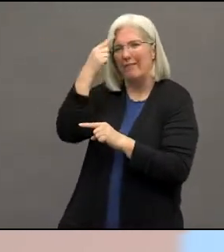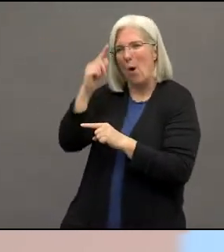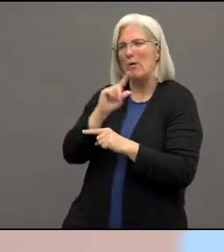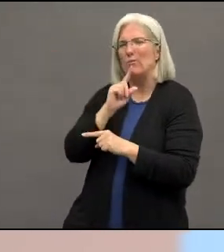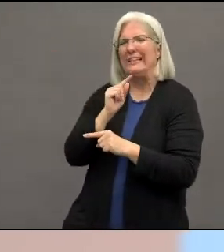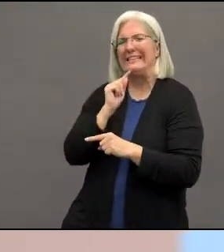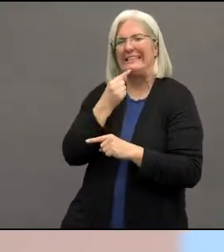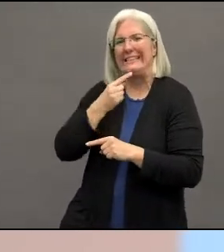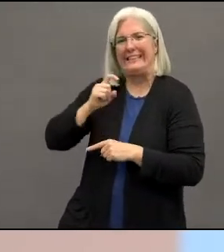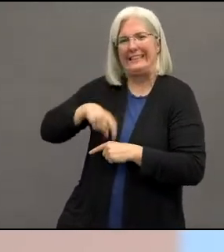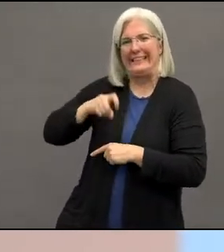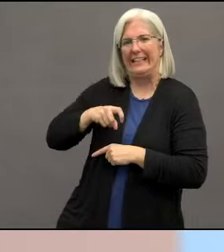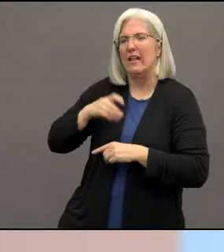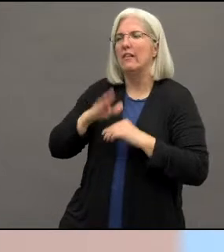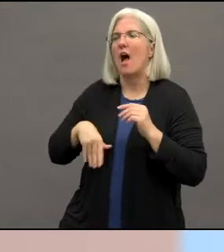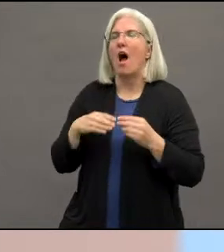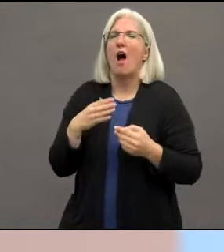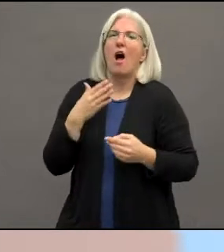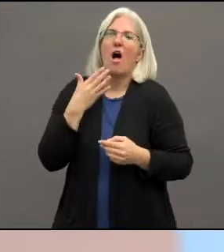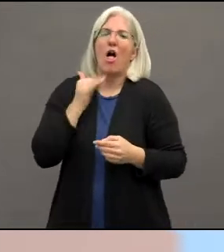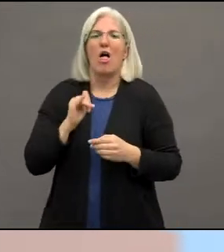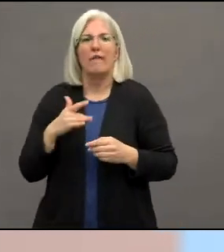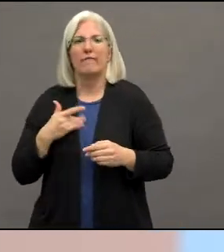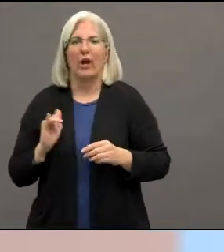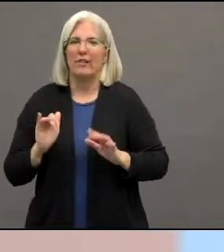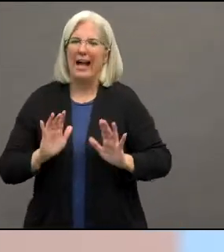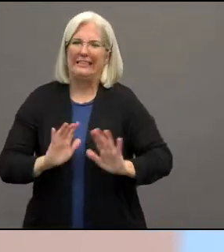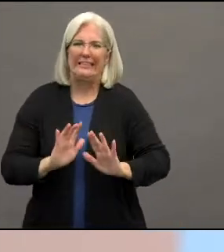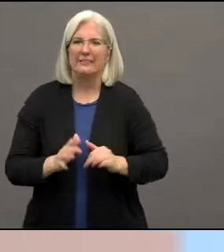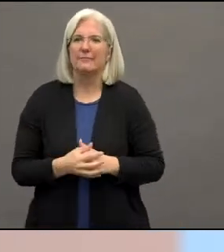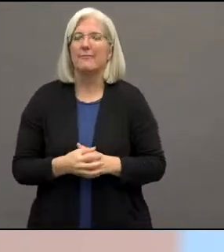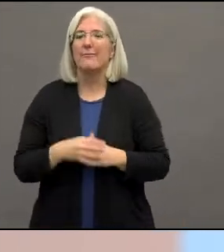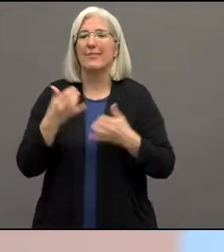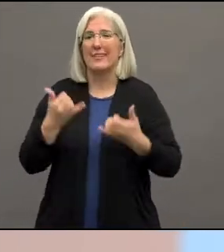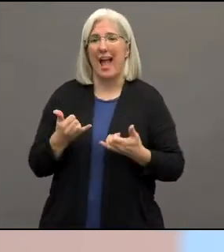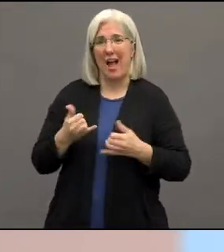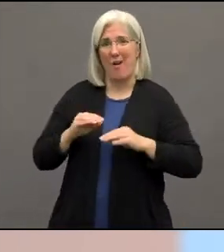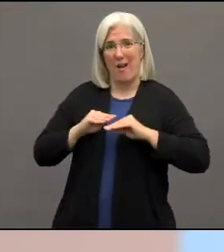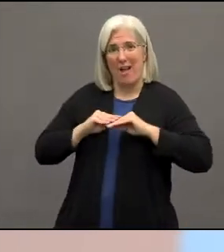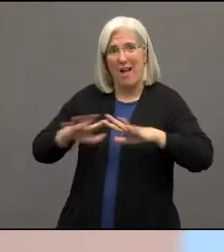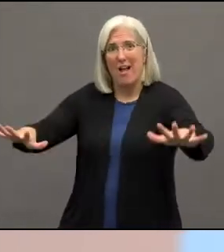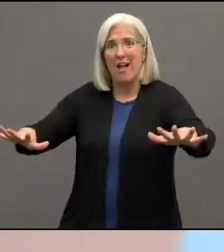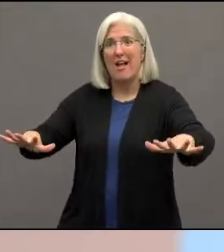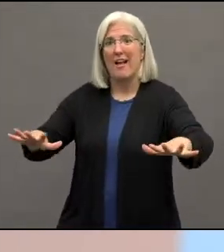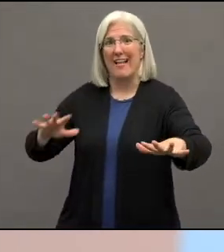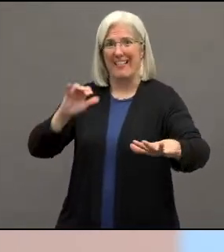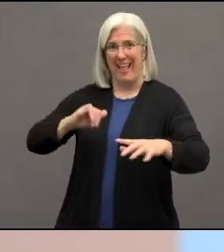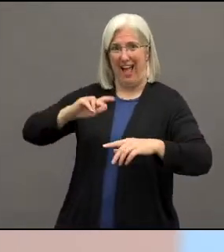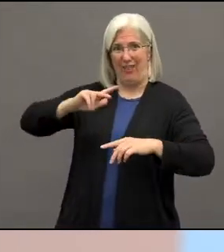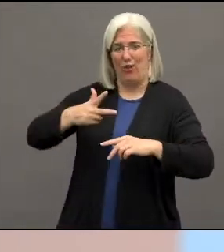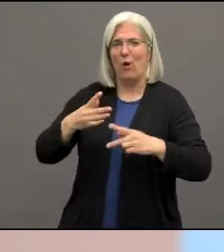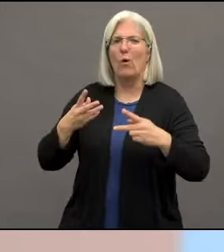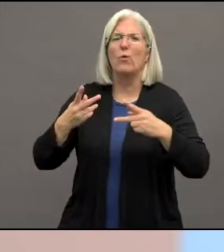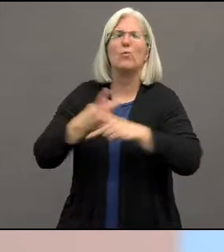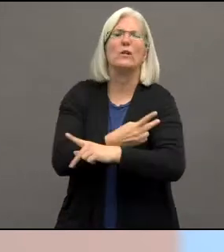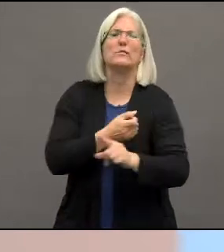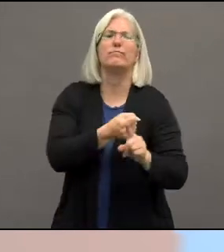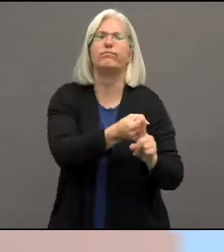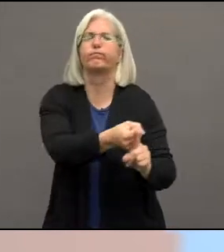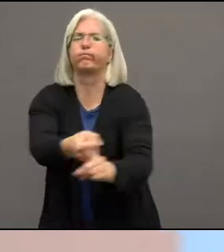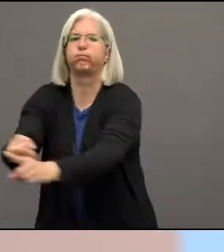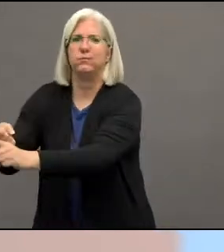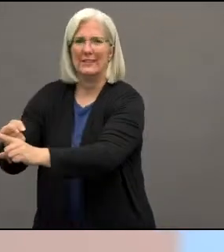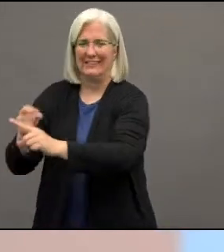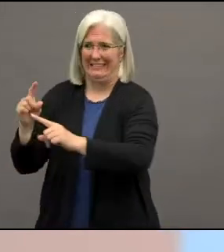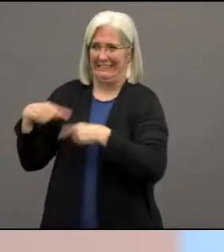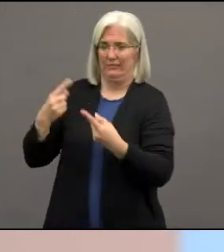wave, the third wave of COVID-19 cases, is the strongest wave that we have seen so far. So we are urging